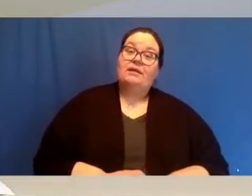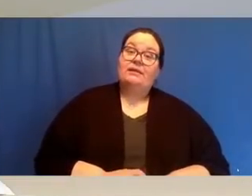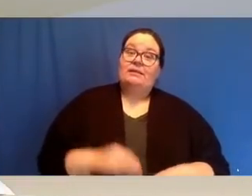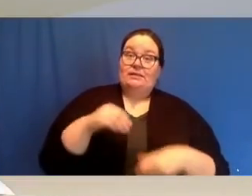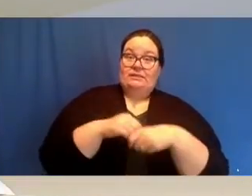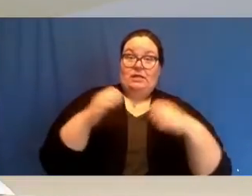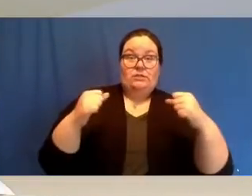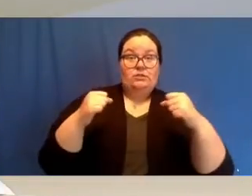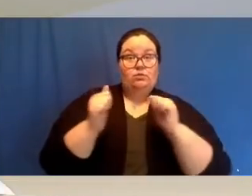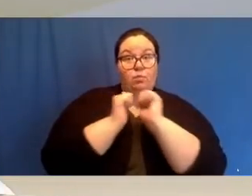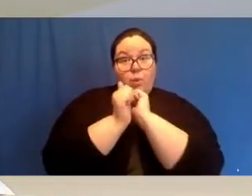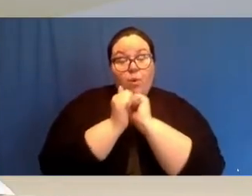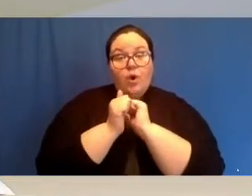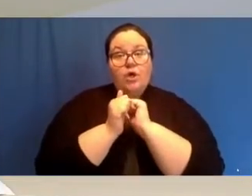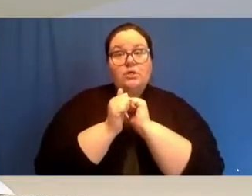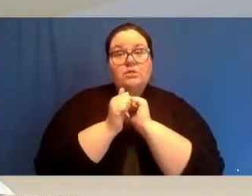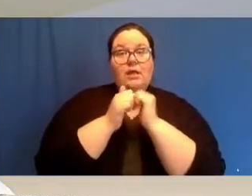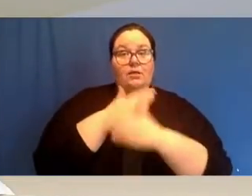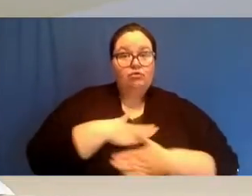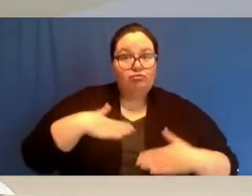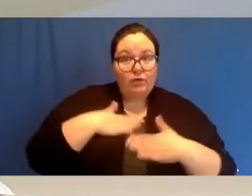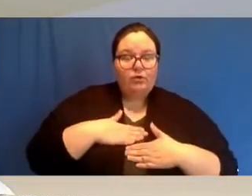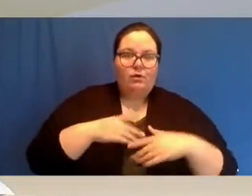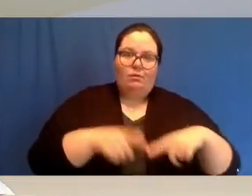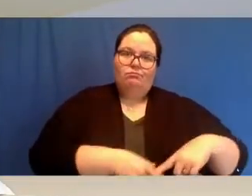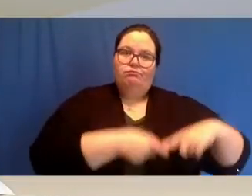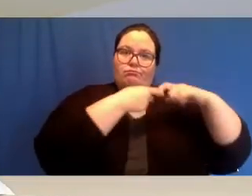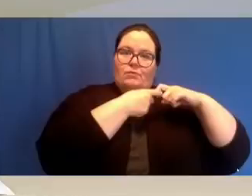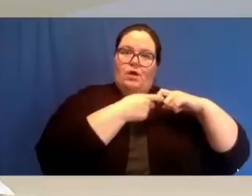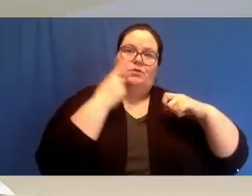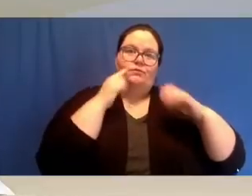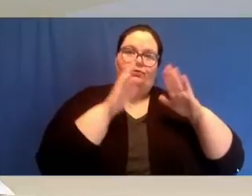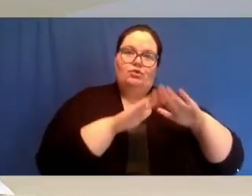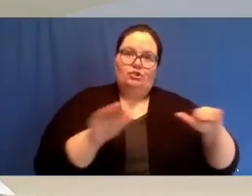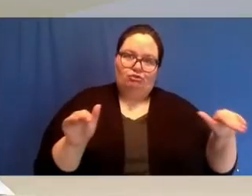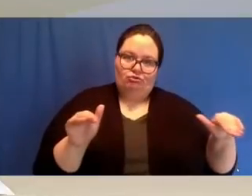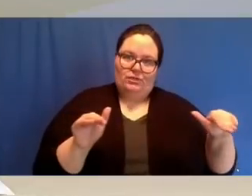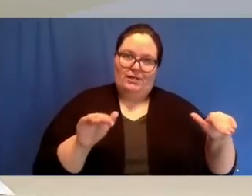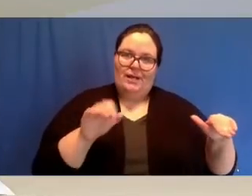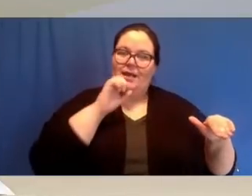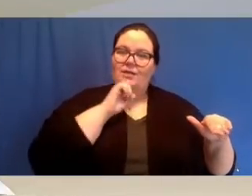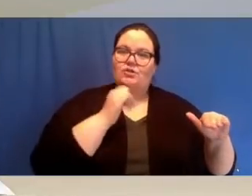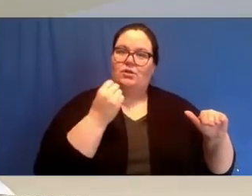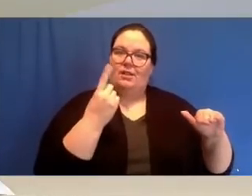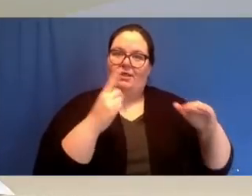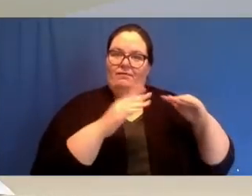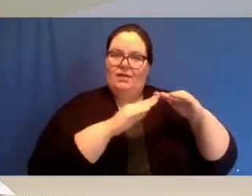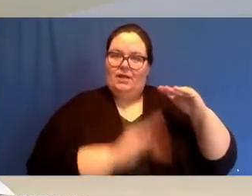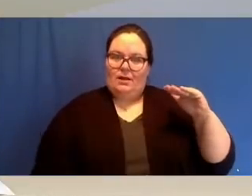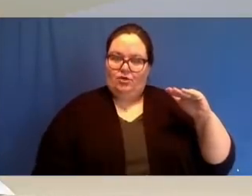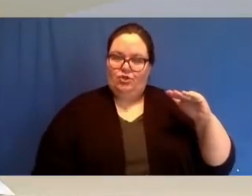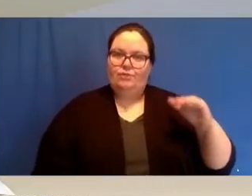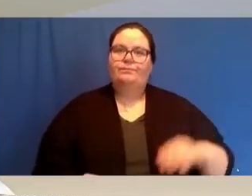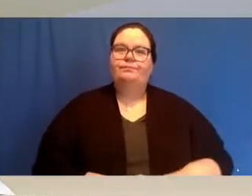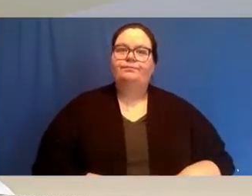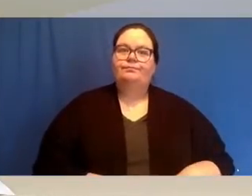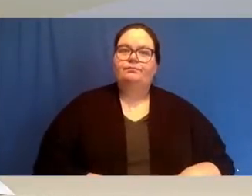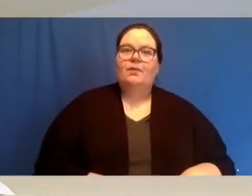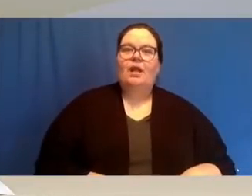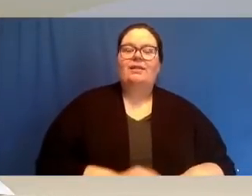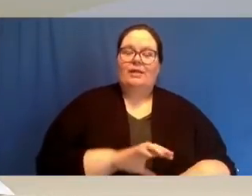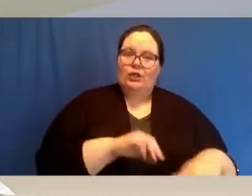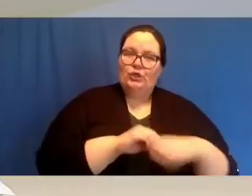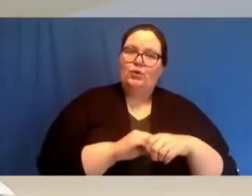and recreational activities are paused for island children under the age of 12, and this includes all